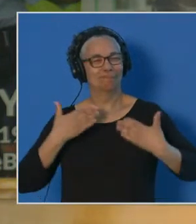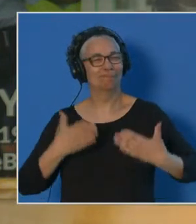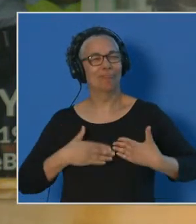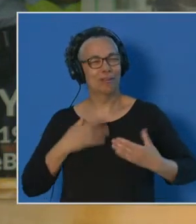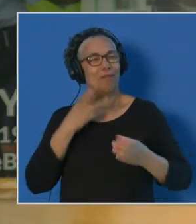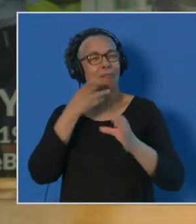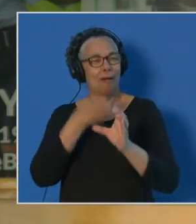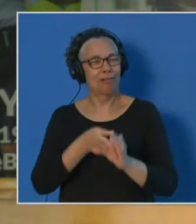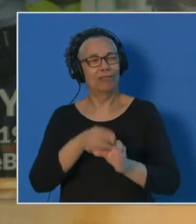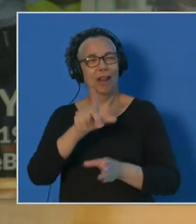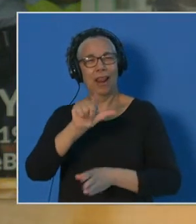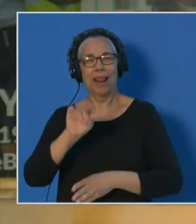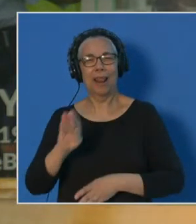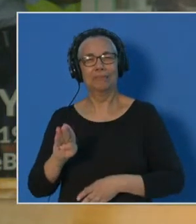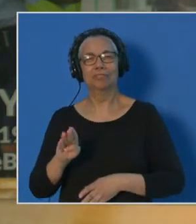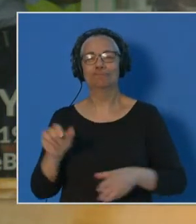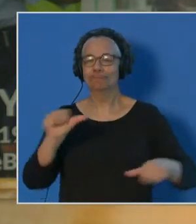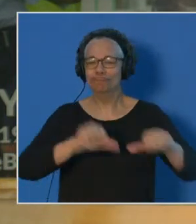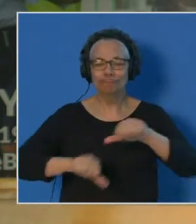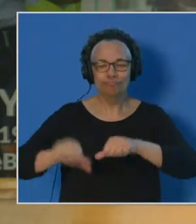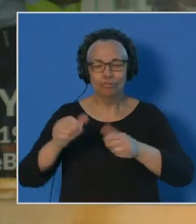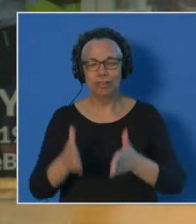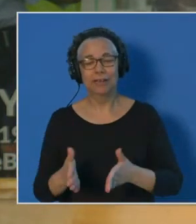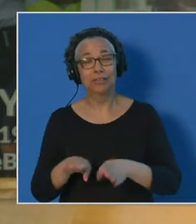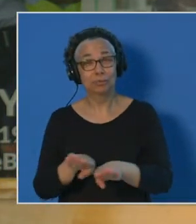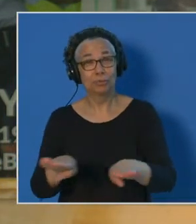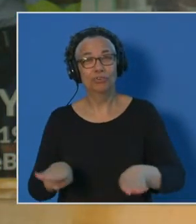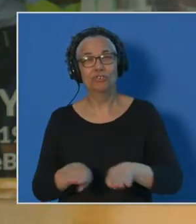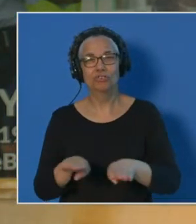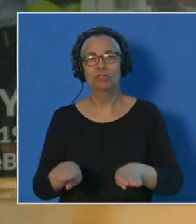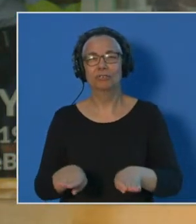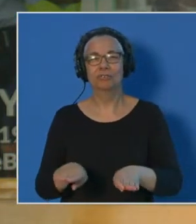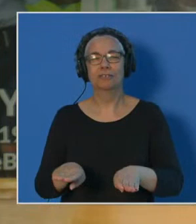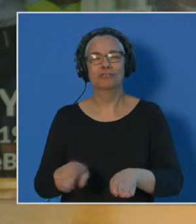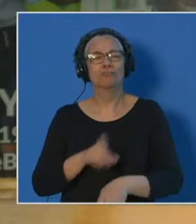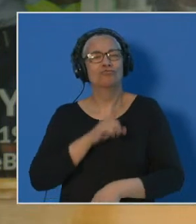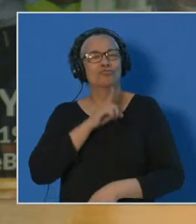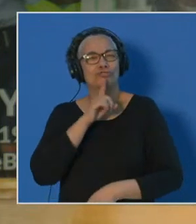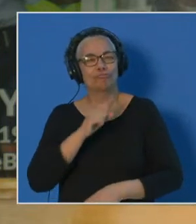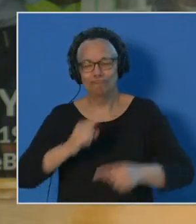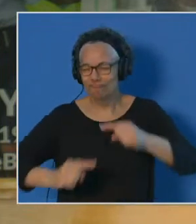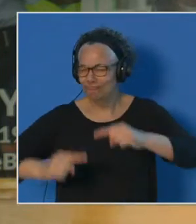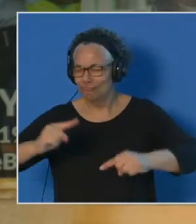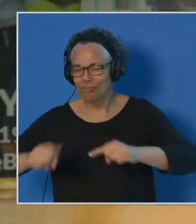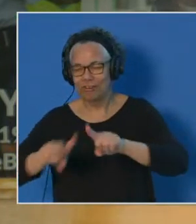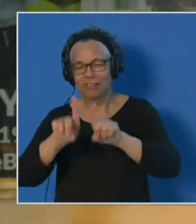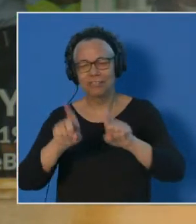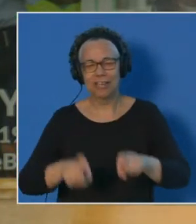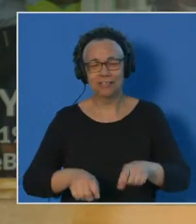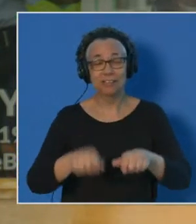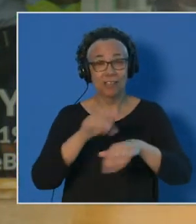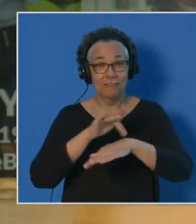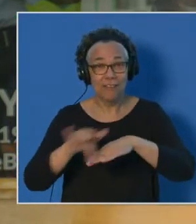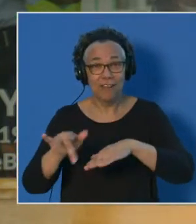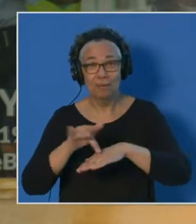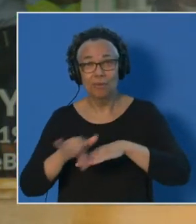our labs and our scientists here in Bermuda to ensure that we have all the other types of testing that are available